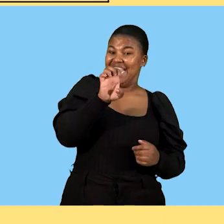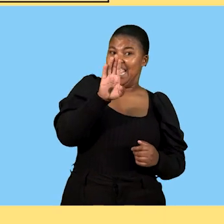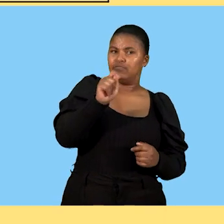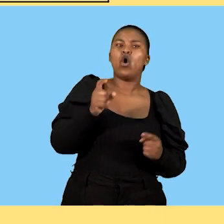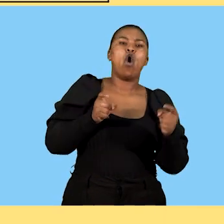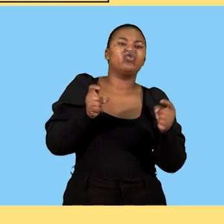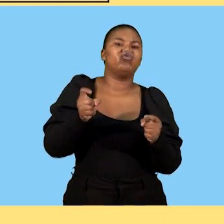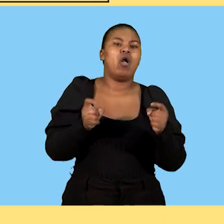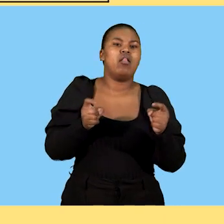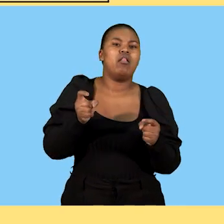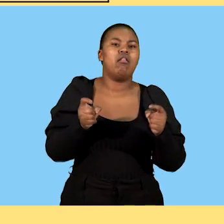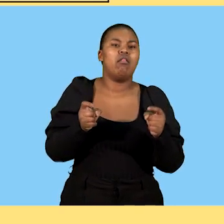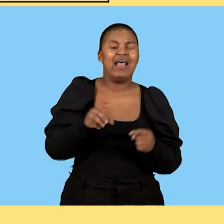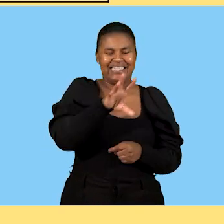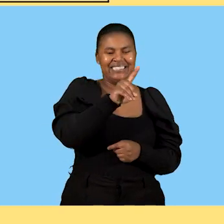control.